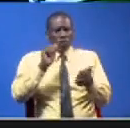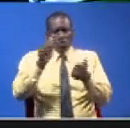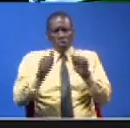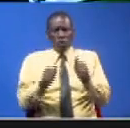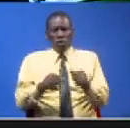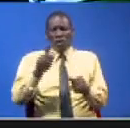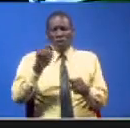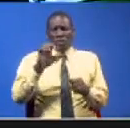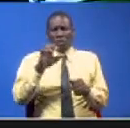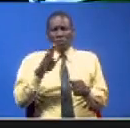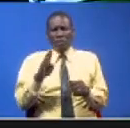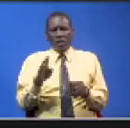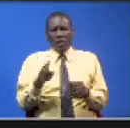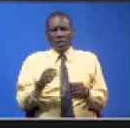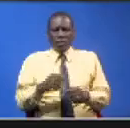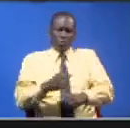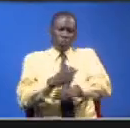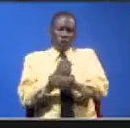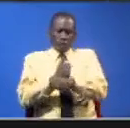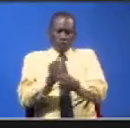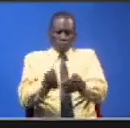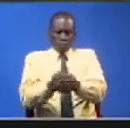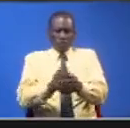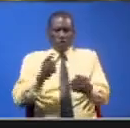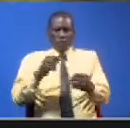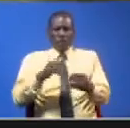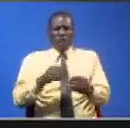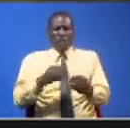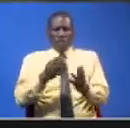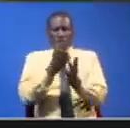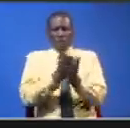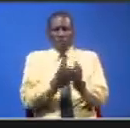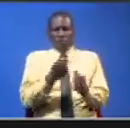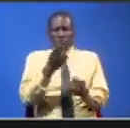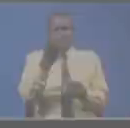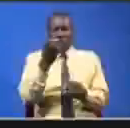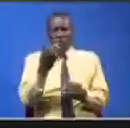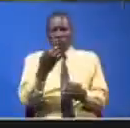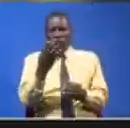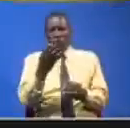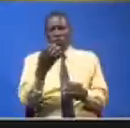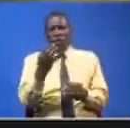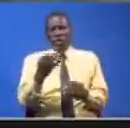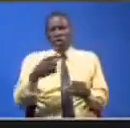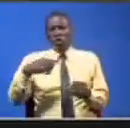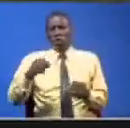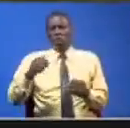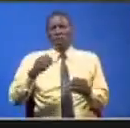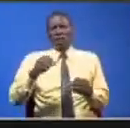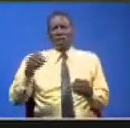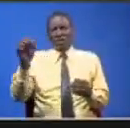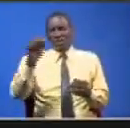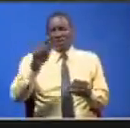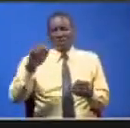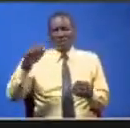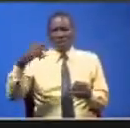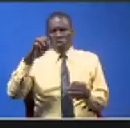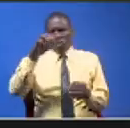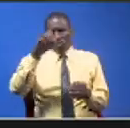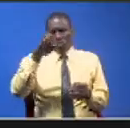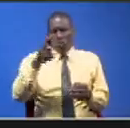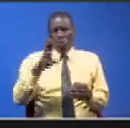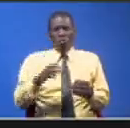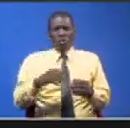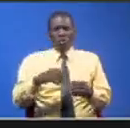were quick off the blocks in the first half and took a comfortable 24-3 lead, leaving Strathmore Leos with a Herculean task of clawing their